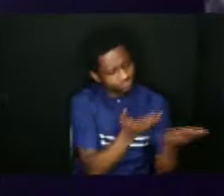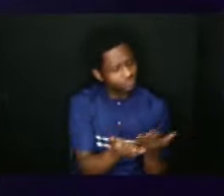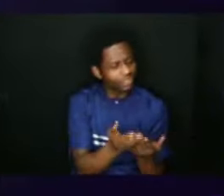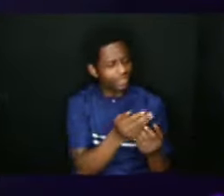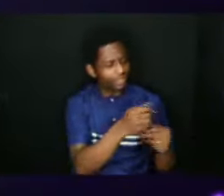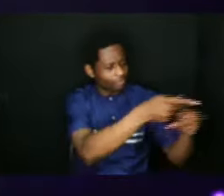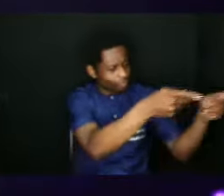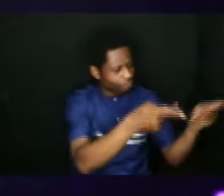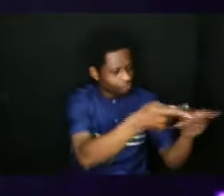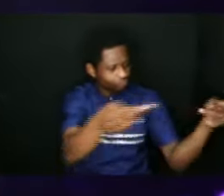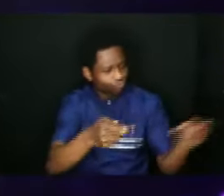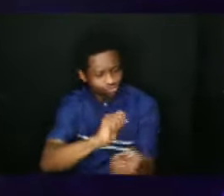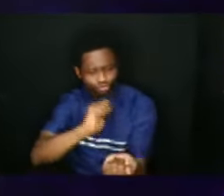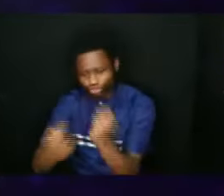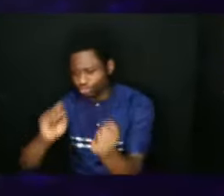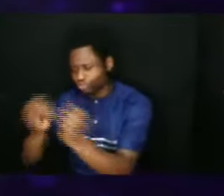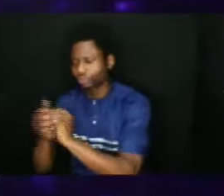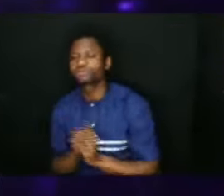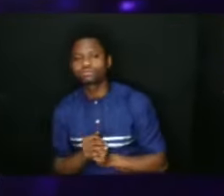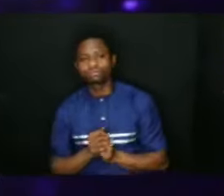Number